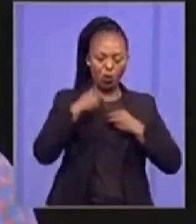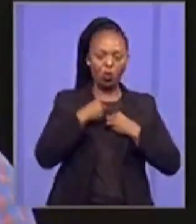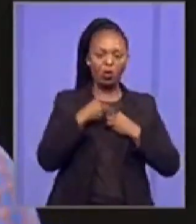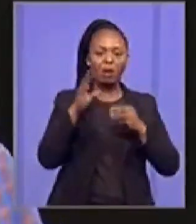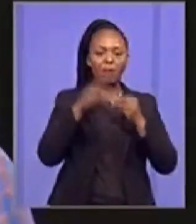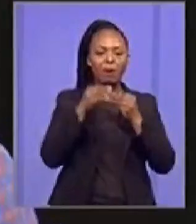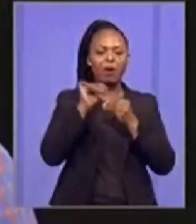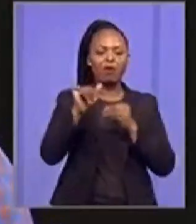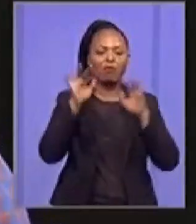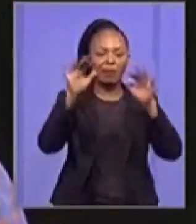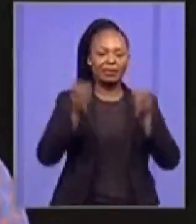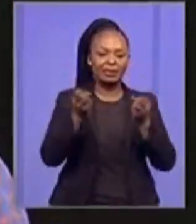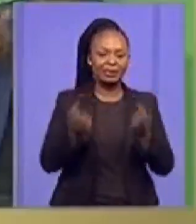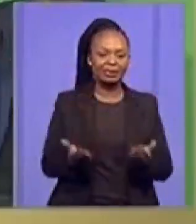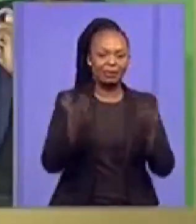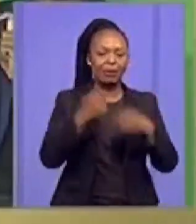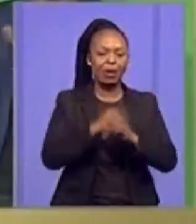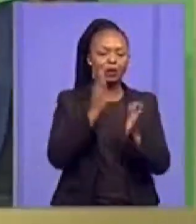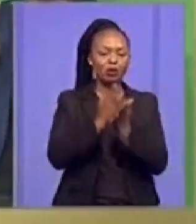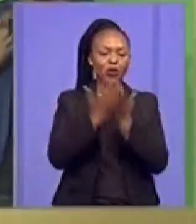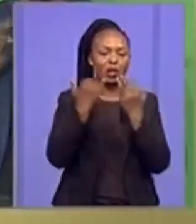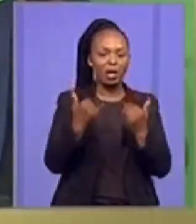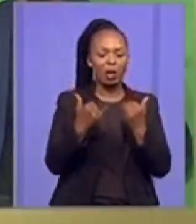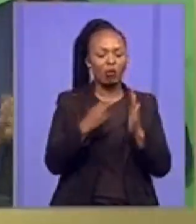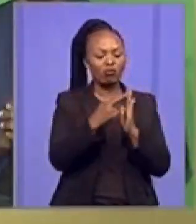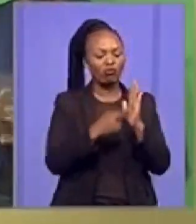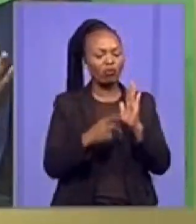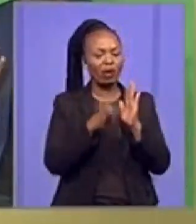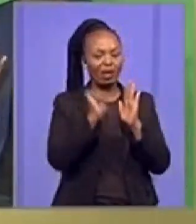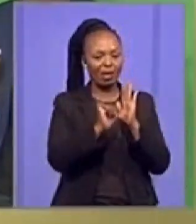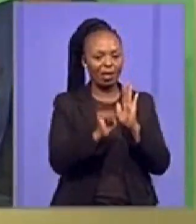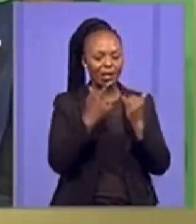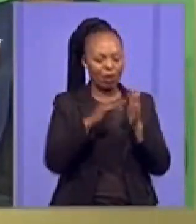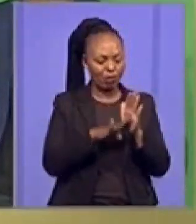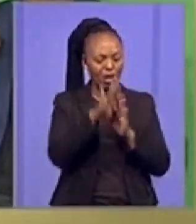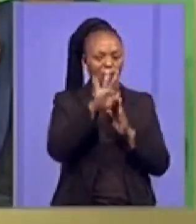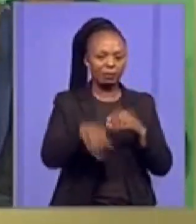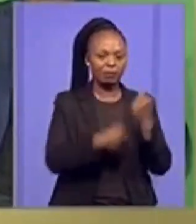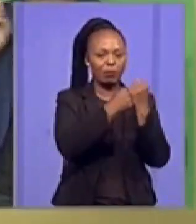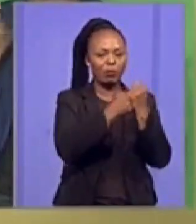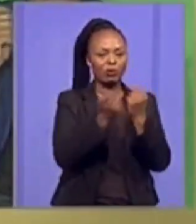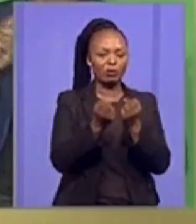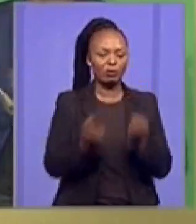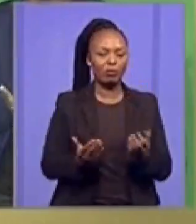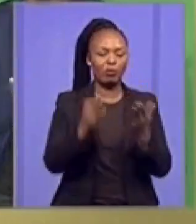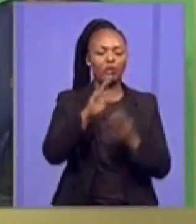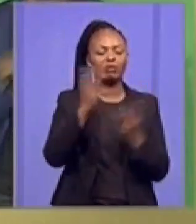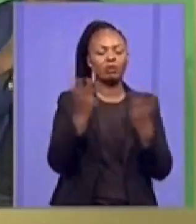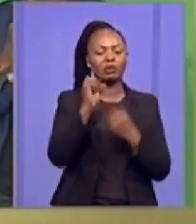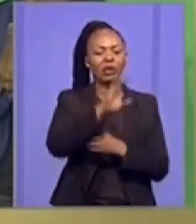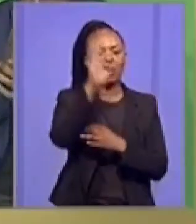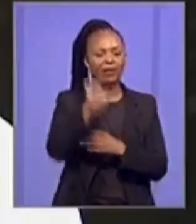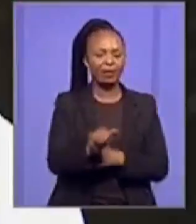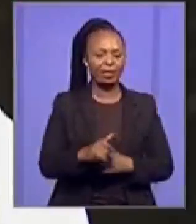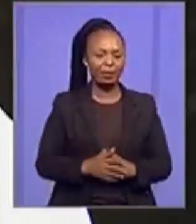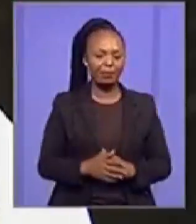make sure that the morale of those workers is uplifted, is improved, so that they are able to deliver service to the people of South Africa. In